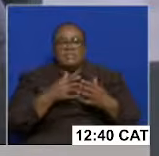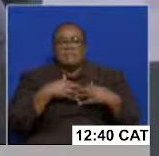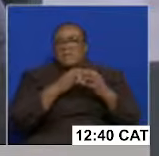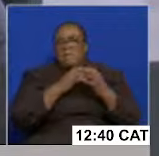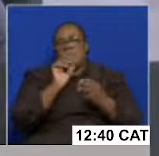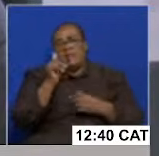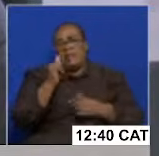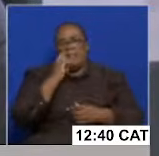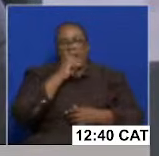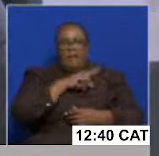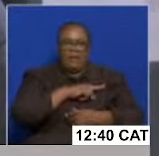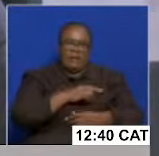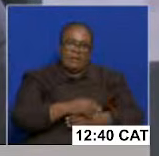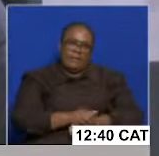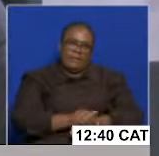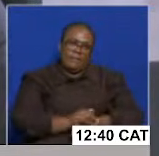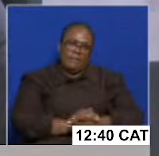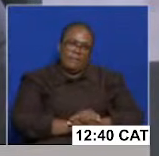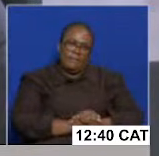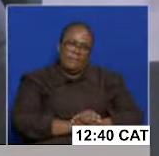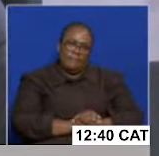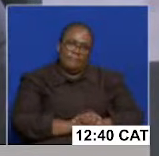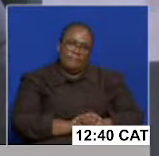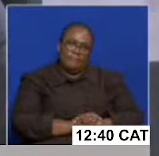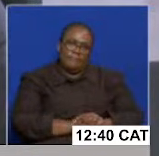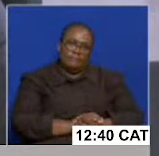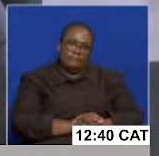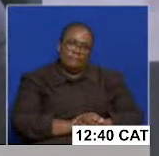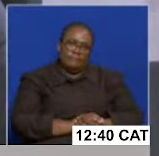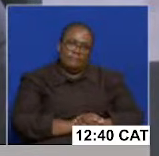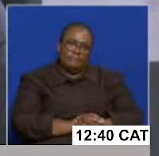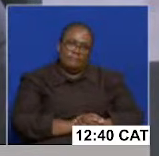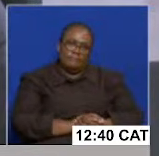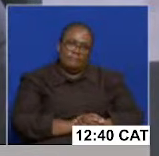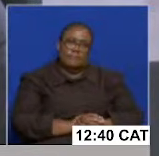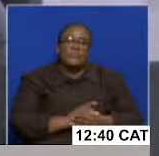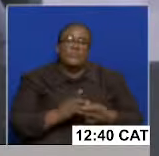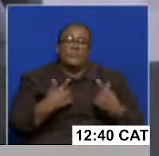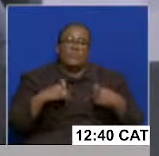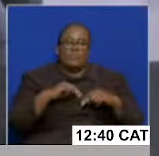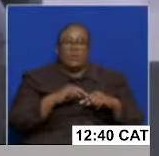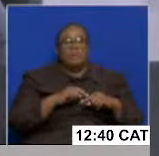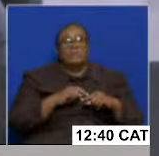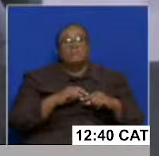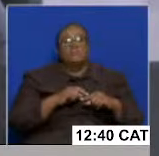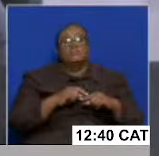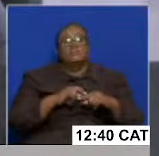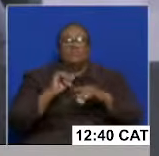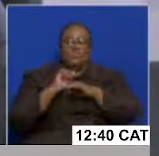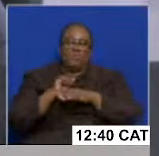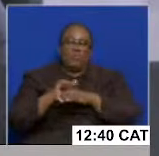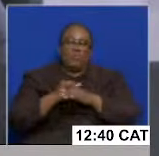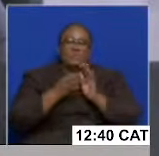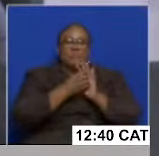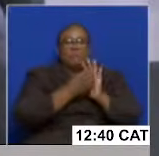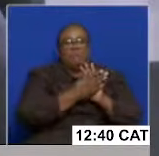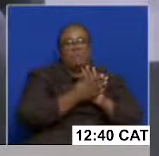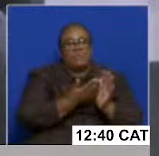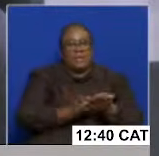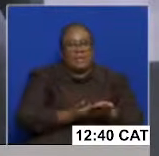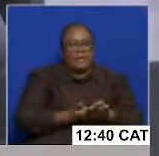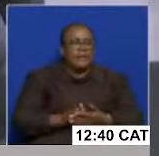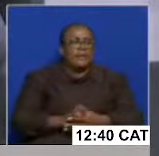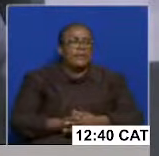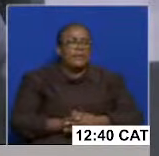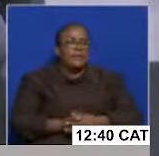well, just for us to put those stones back. I can tell you now,